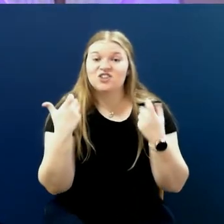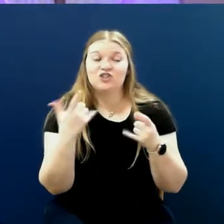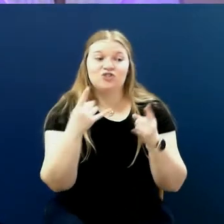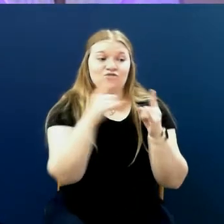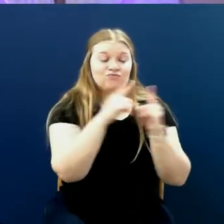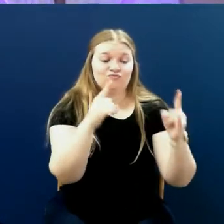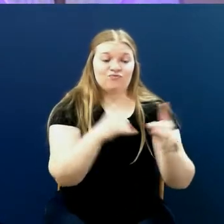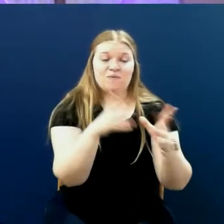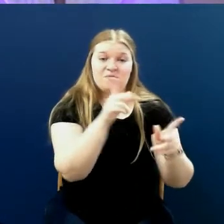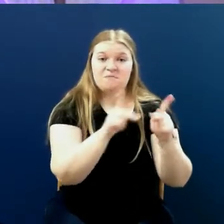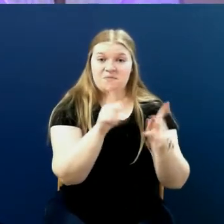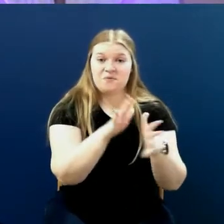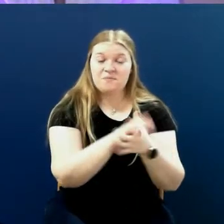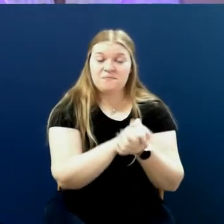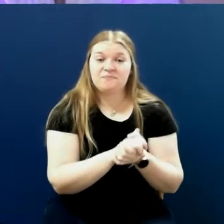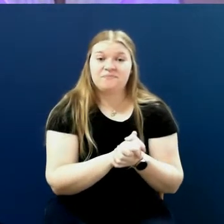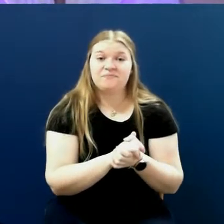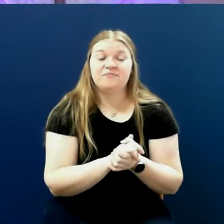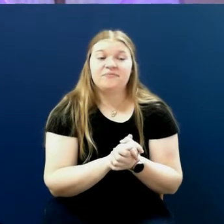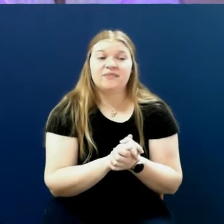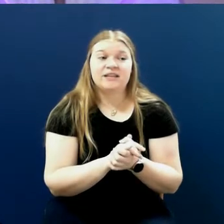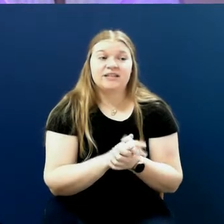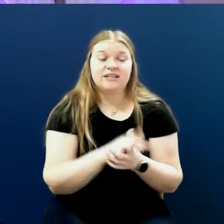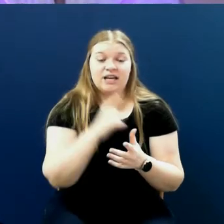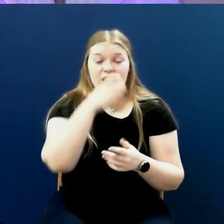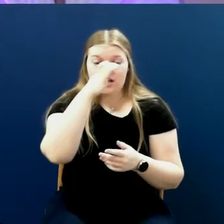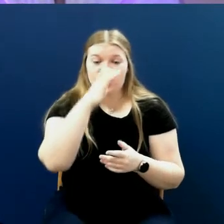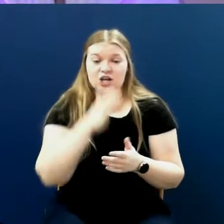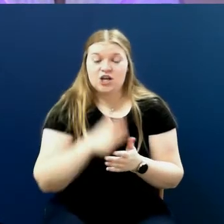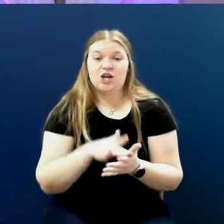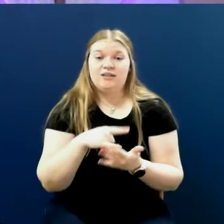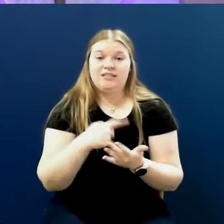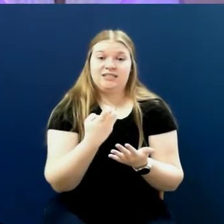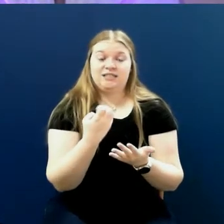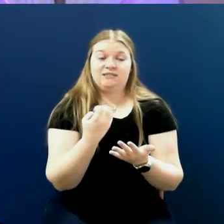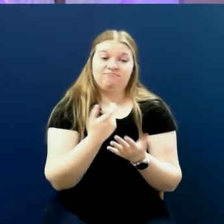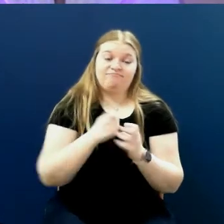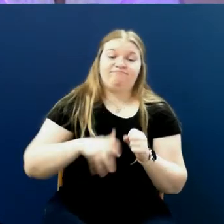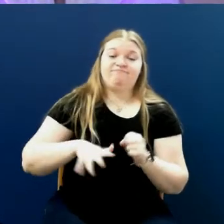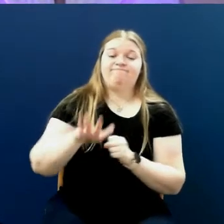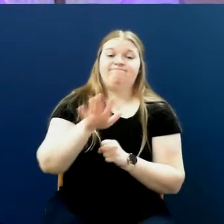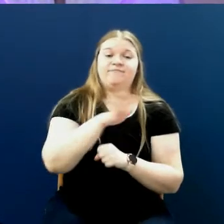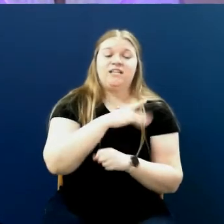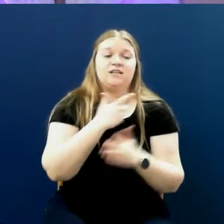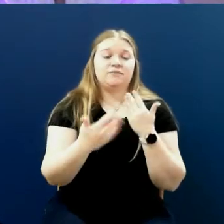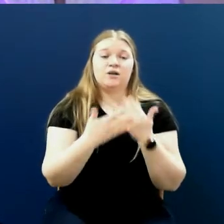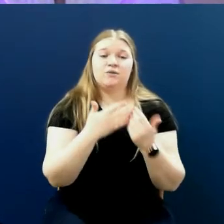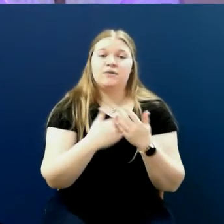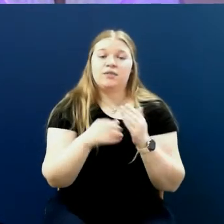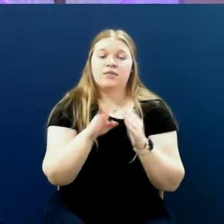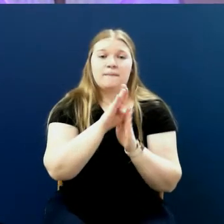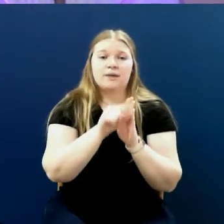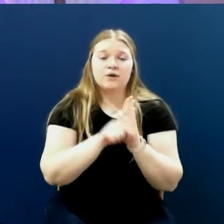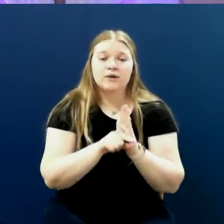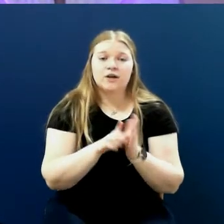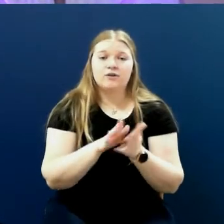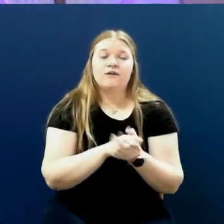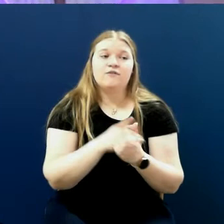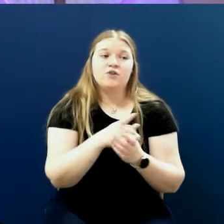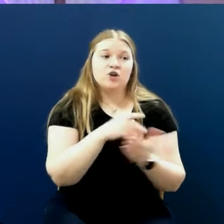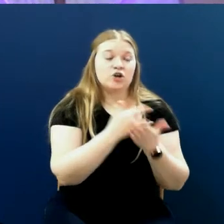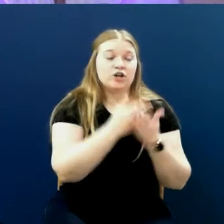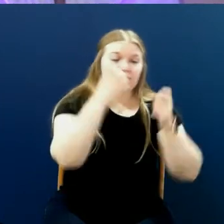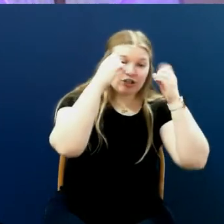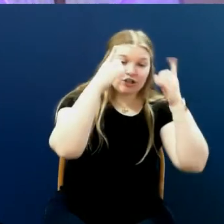nomadic people. And you see, in God's economy, it doesn't matter what their background is, whether they were well-educated